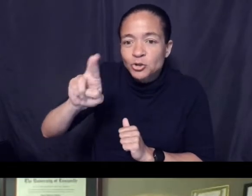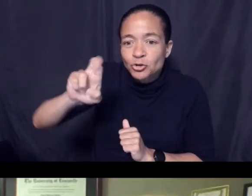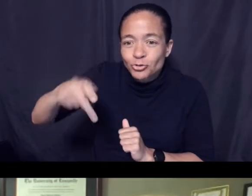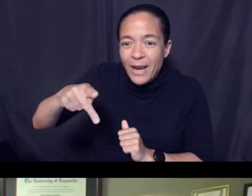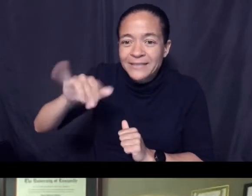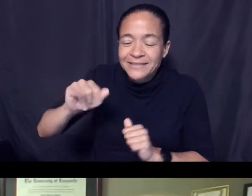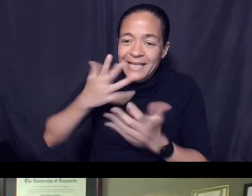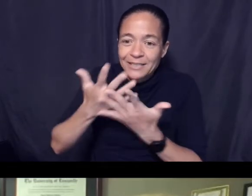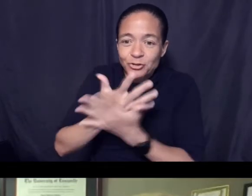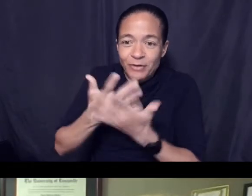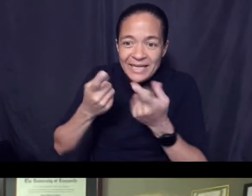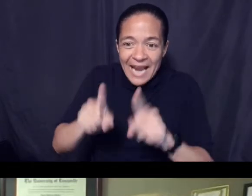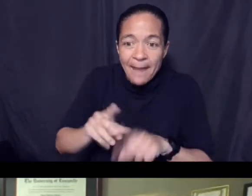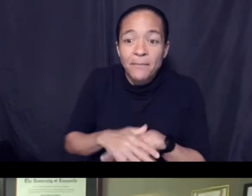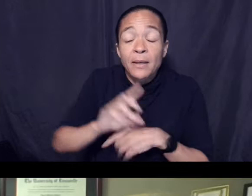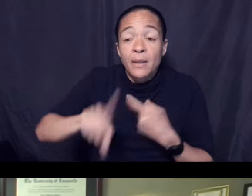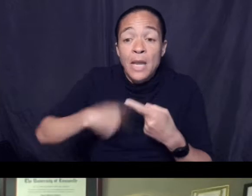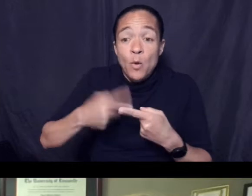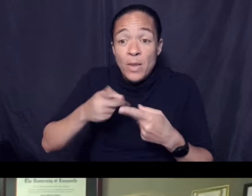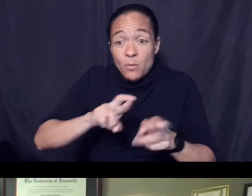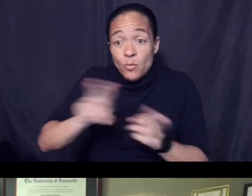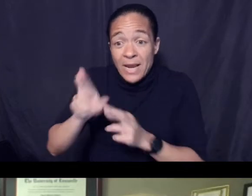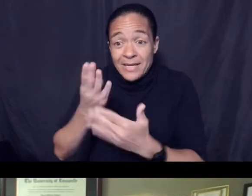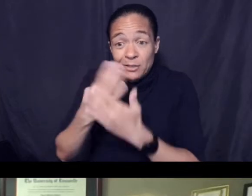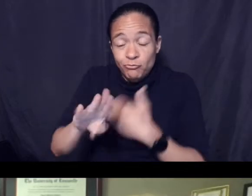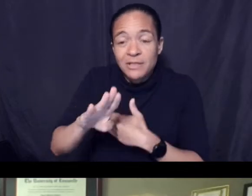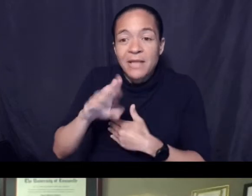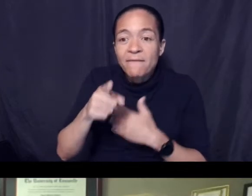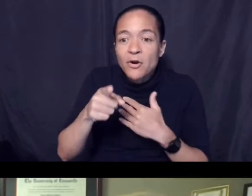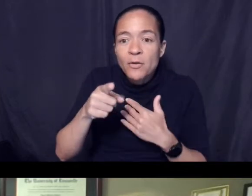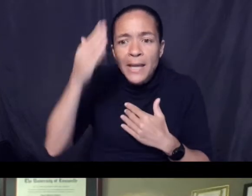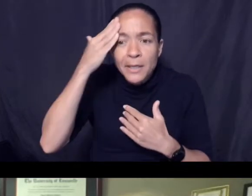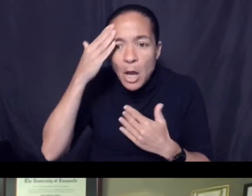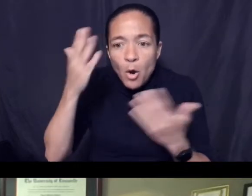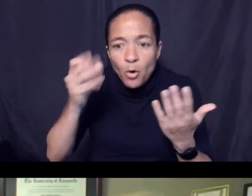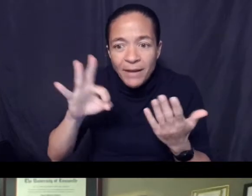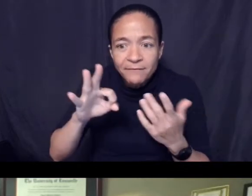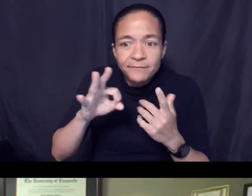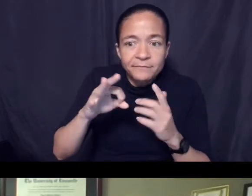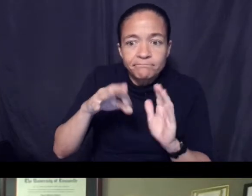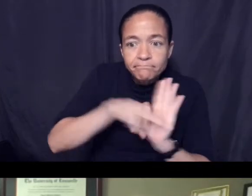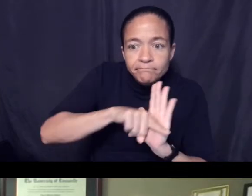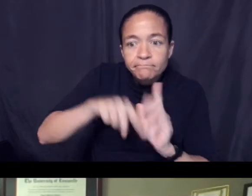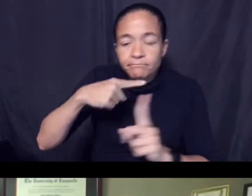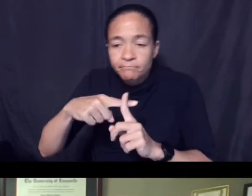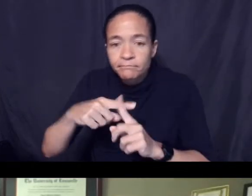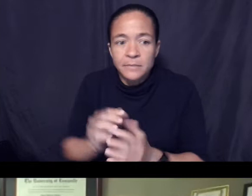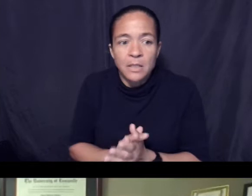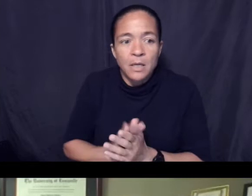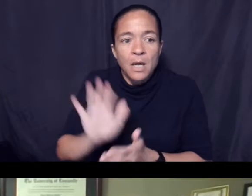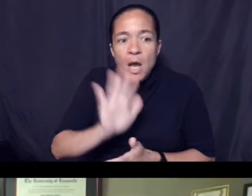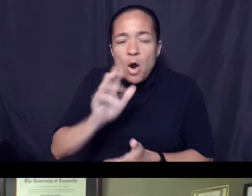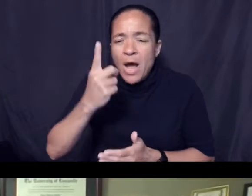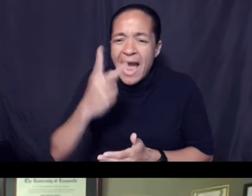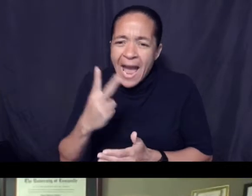at that time, and they know their status when they come in to deliver. Only about half of pregnant women know about something called